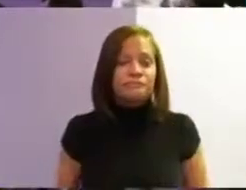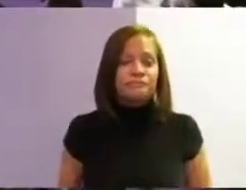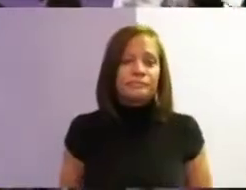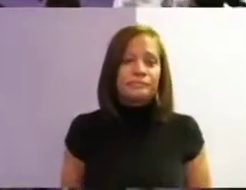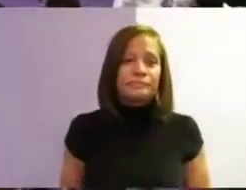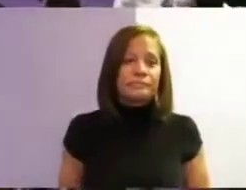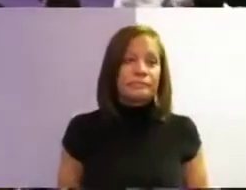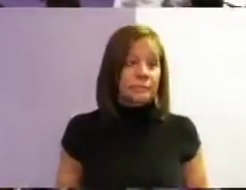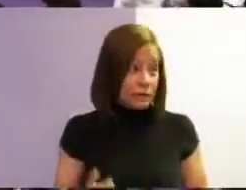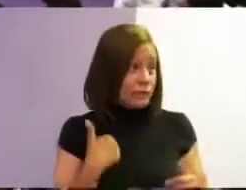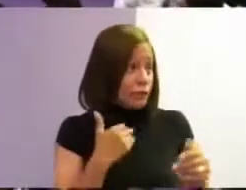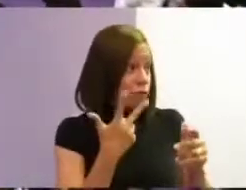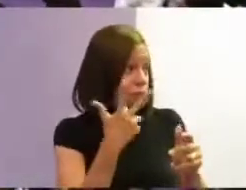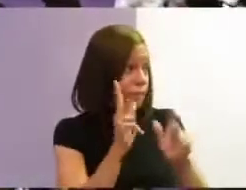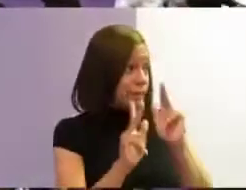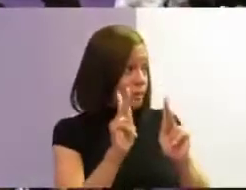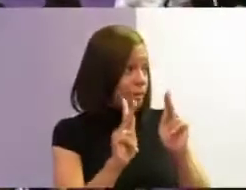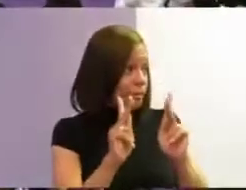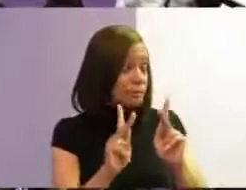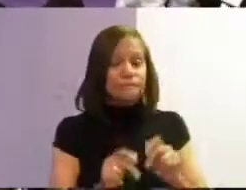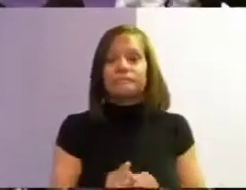You got three people?